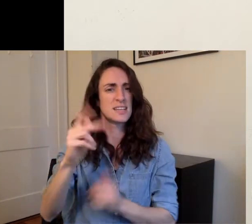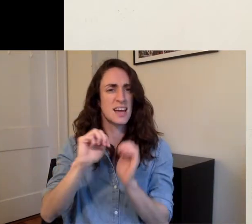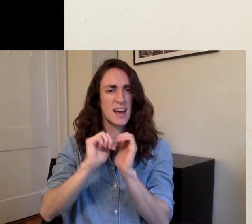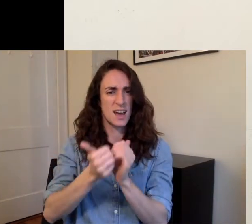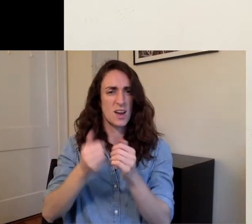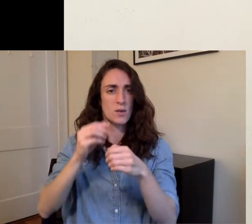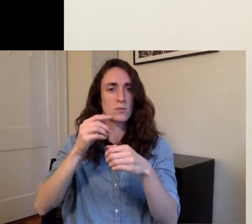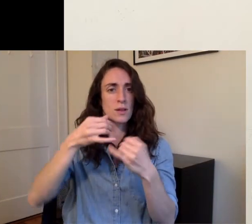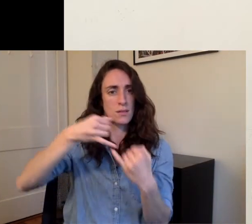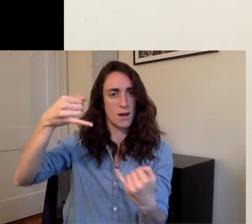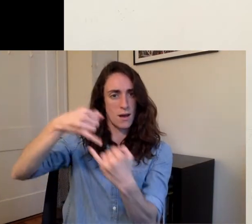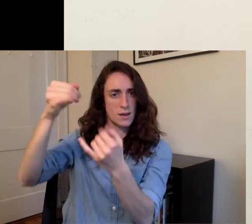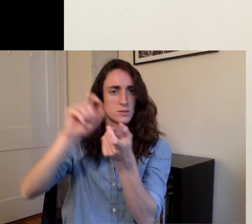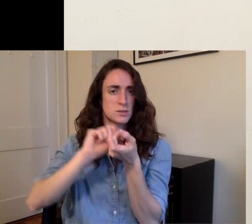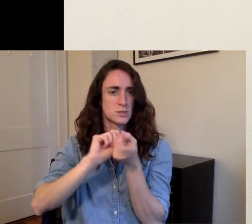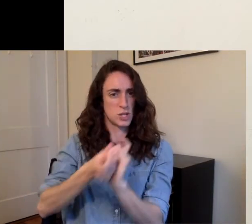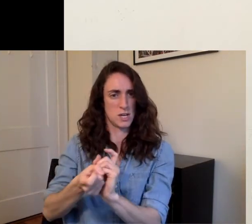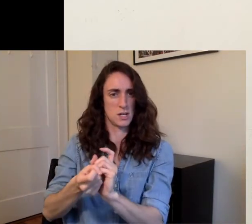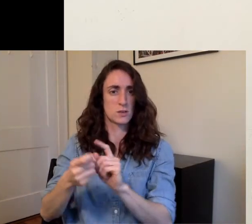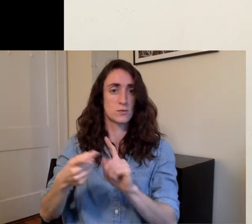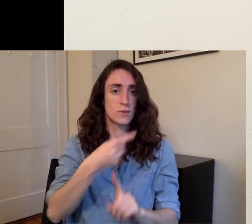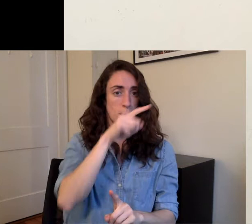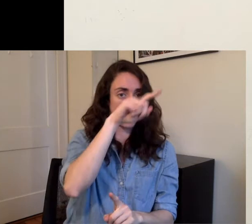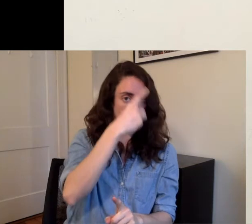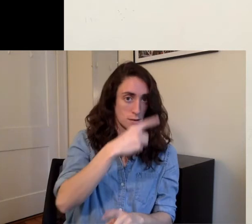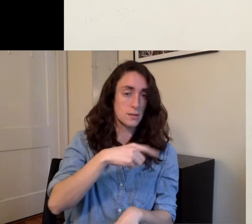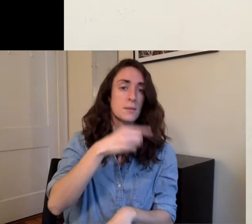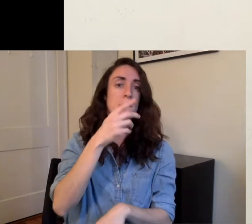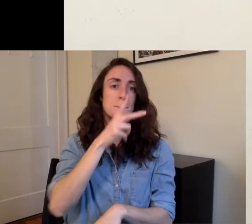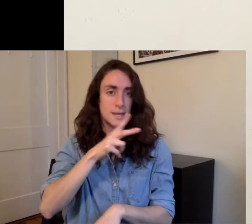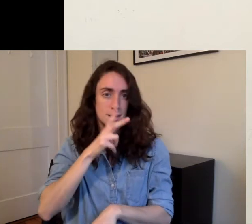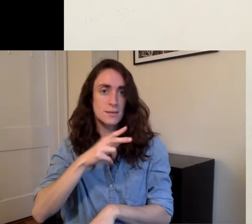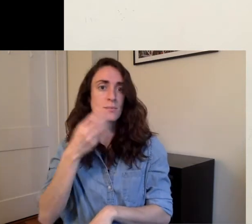these changes in the equation affect changes in the graph.